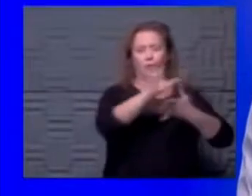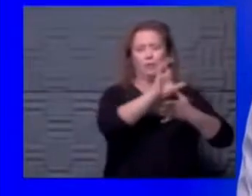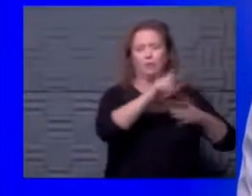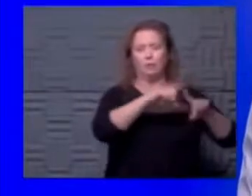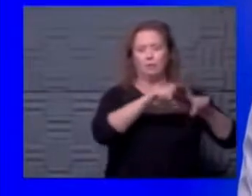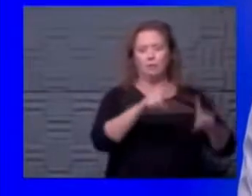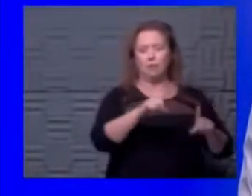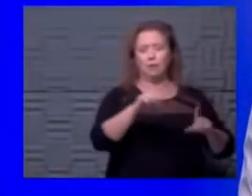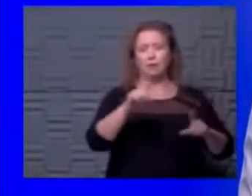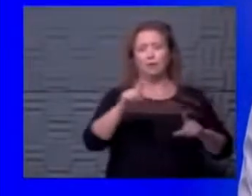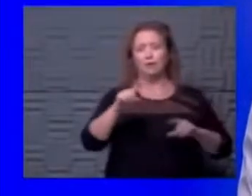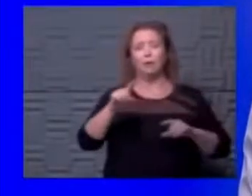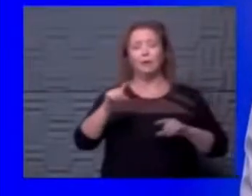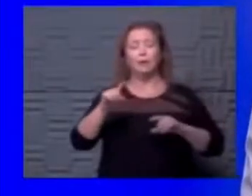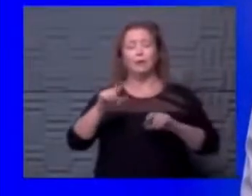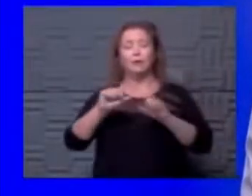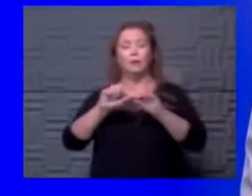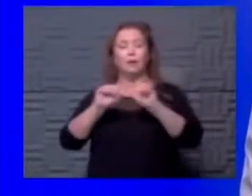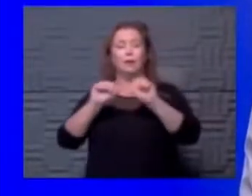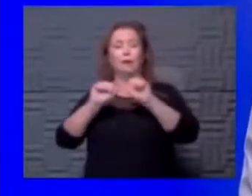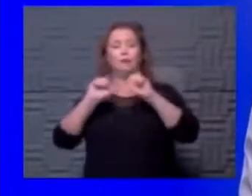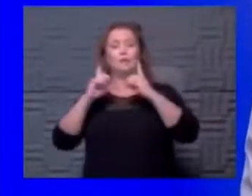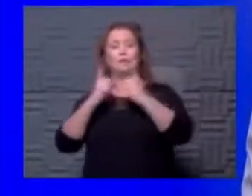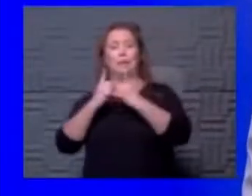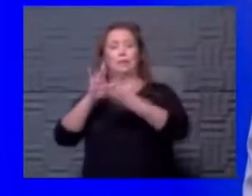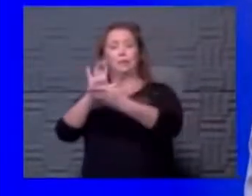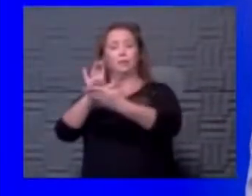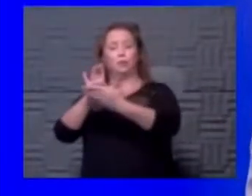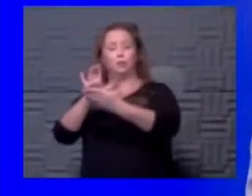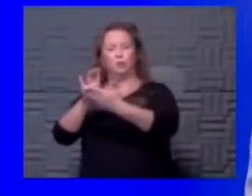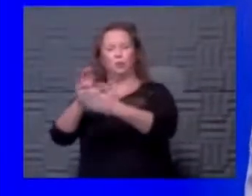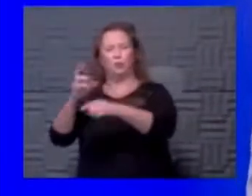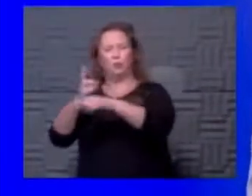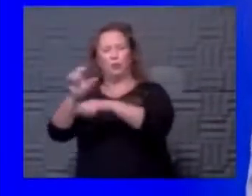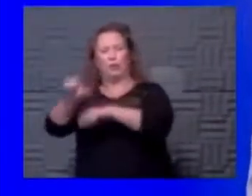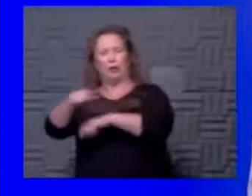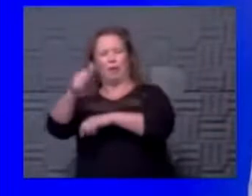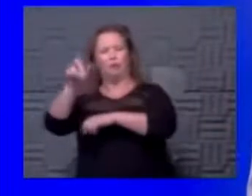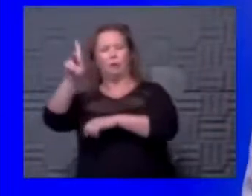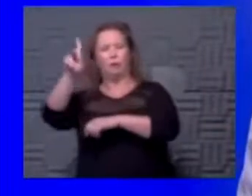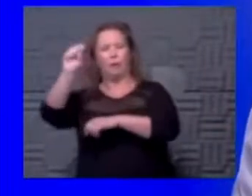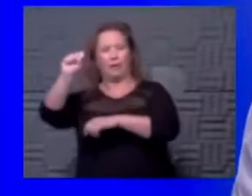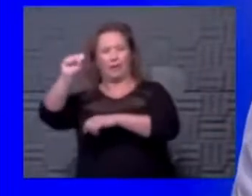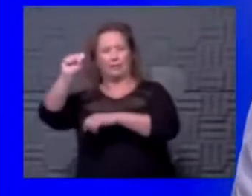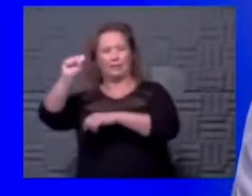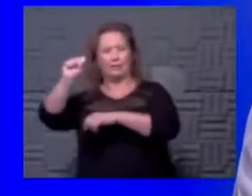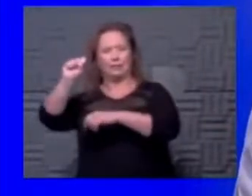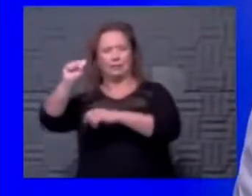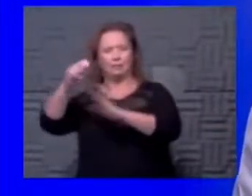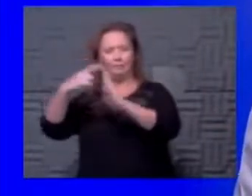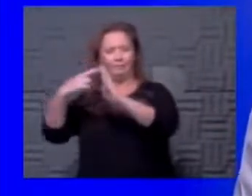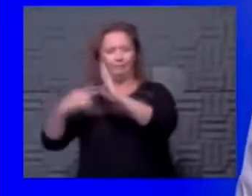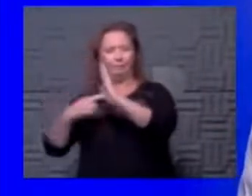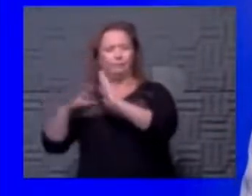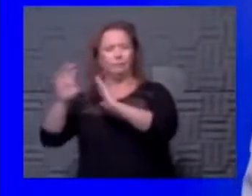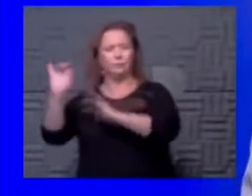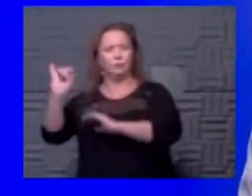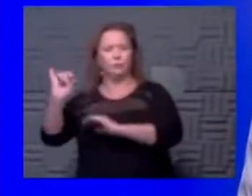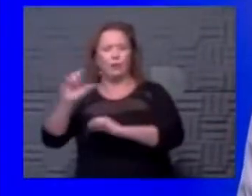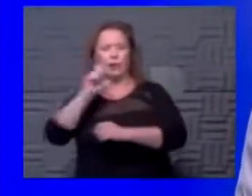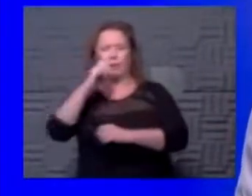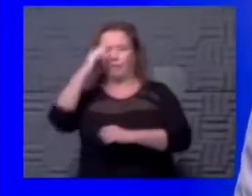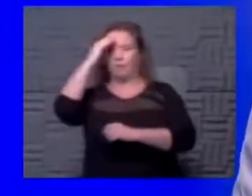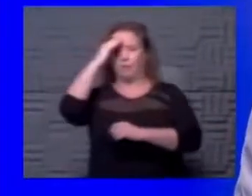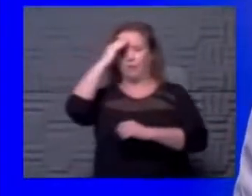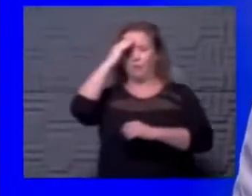the diocese schools were using other Kansas State gating criteria as well, so I think that's a component. I'm not as